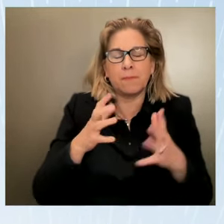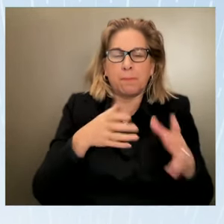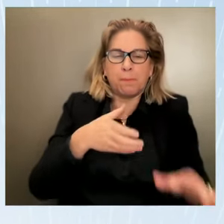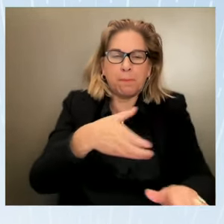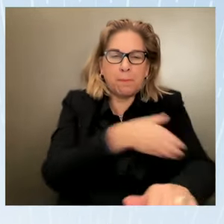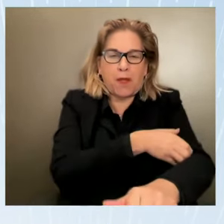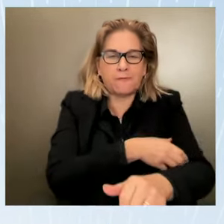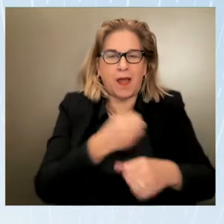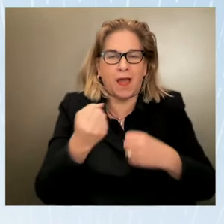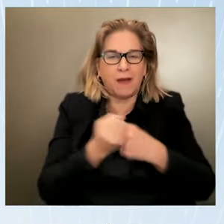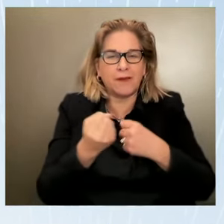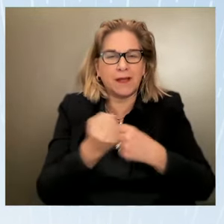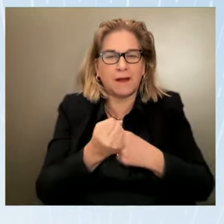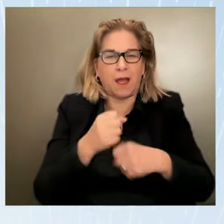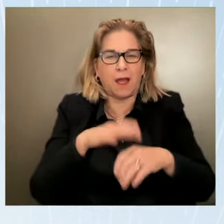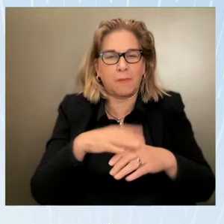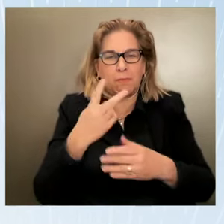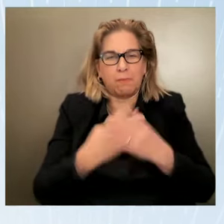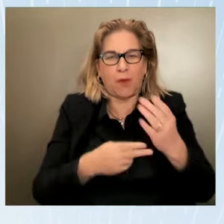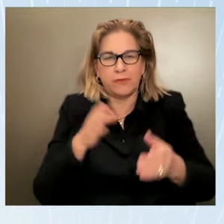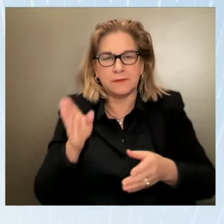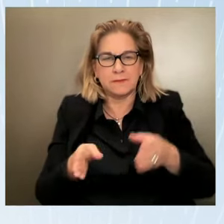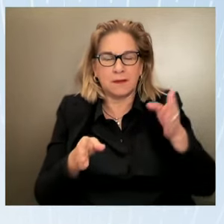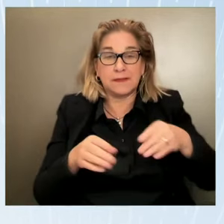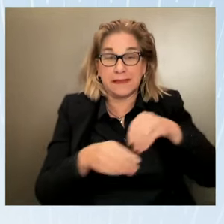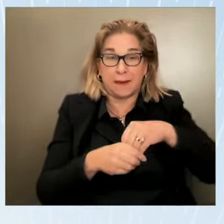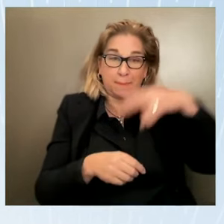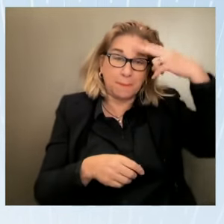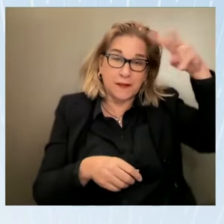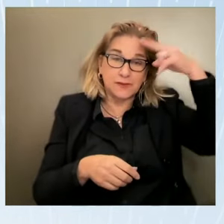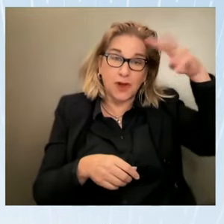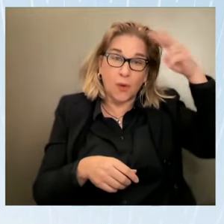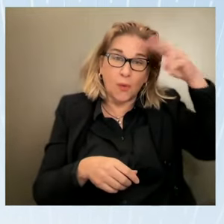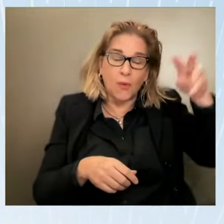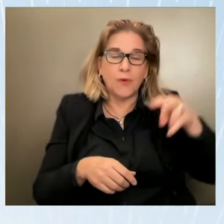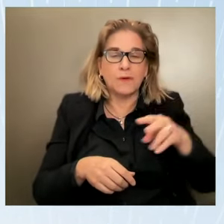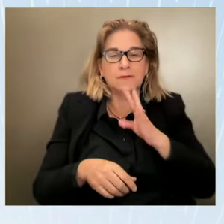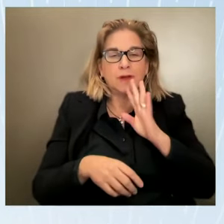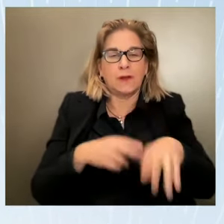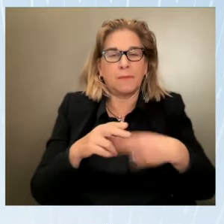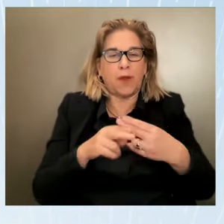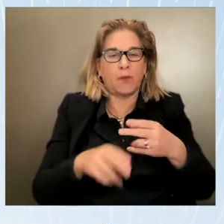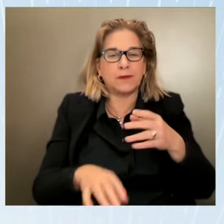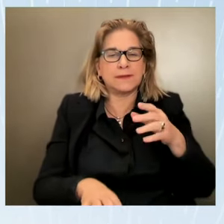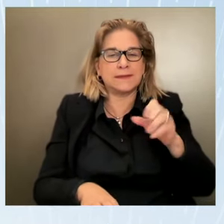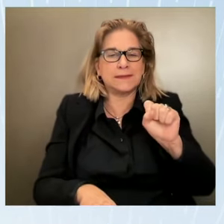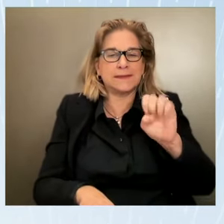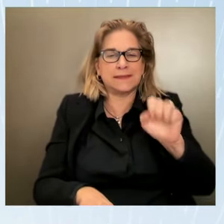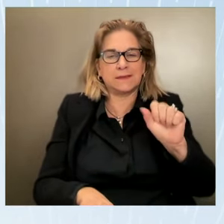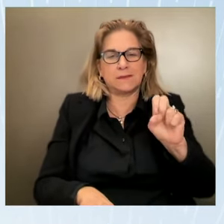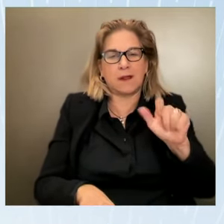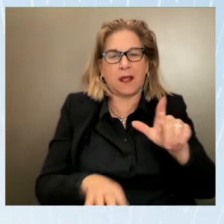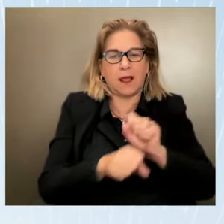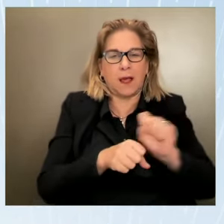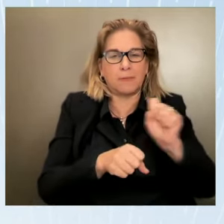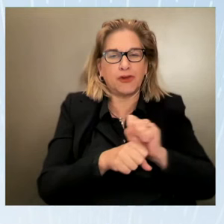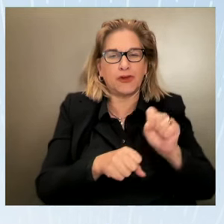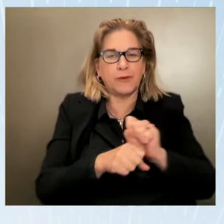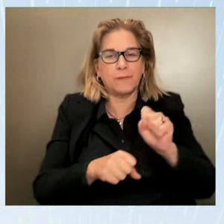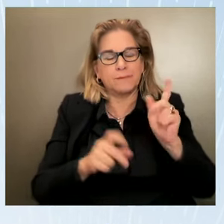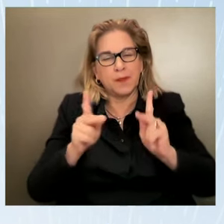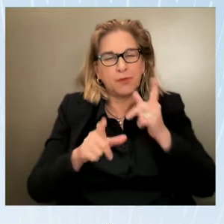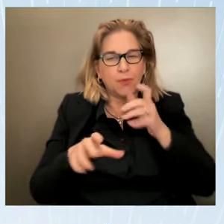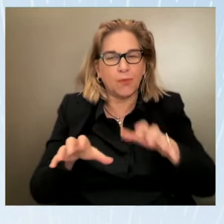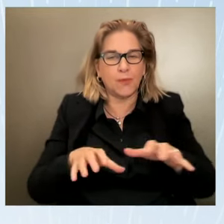of seasonal laborers who are recruited, often under false pretenses, to work in fields and factories in the United States.